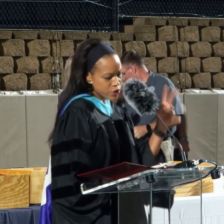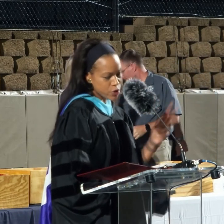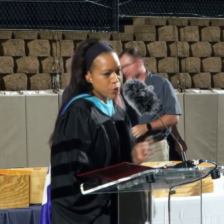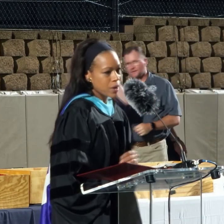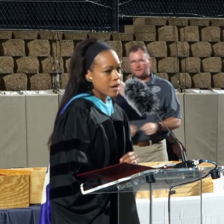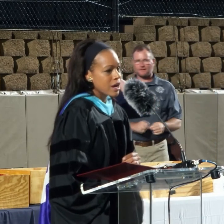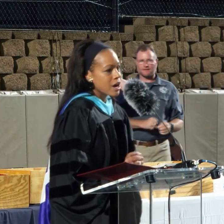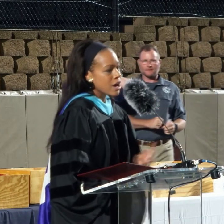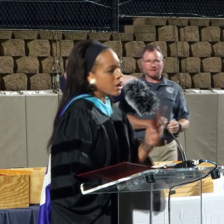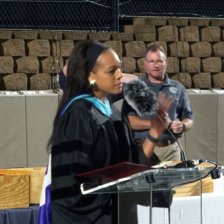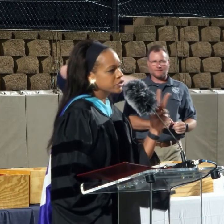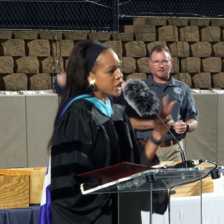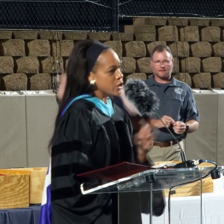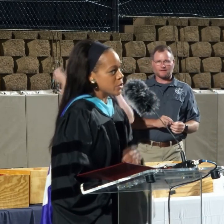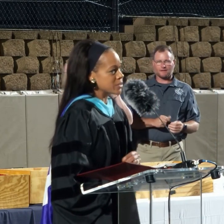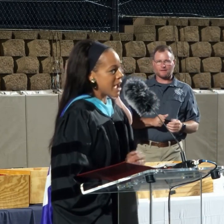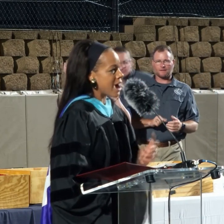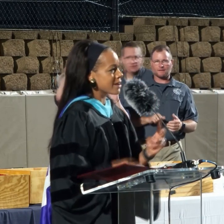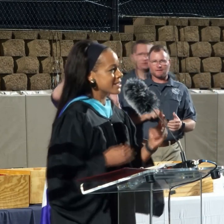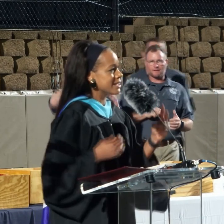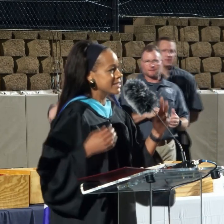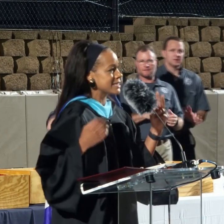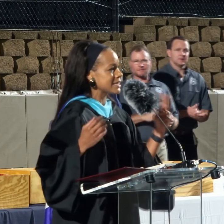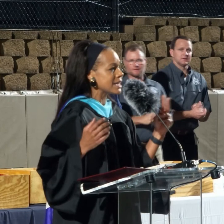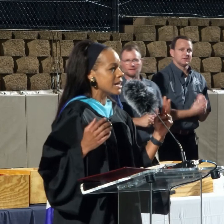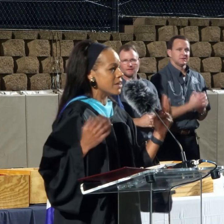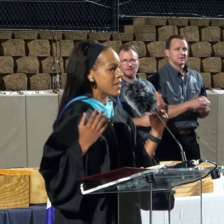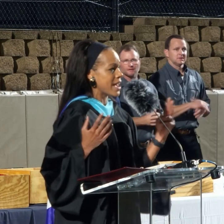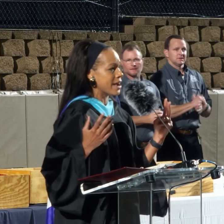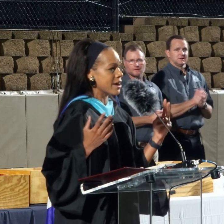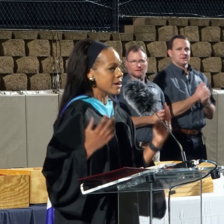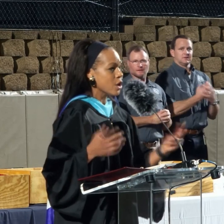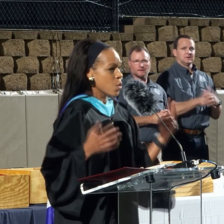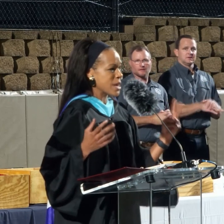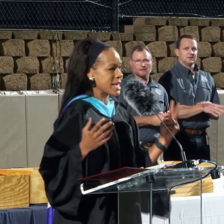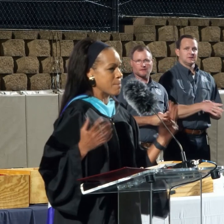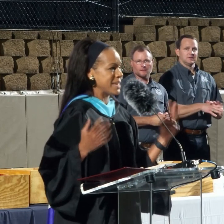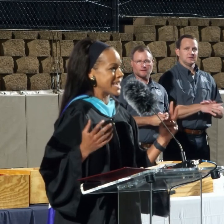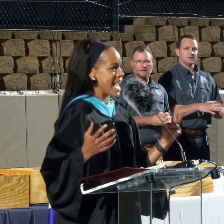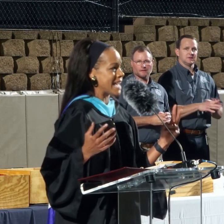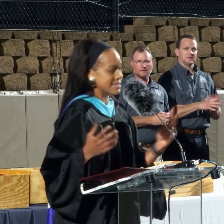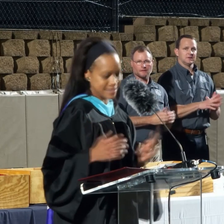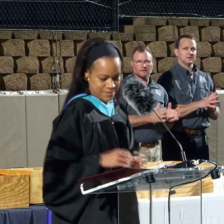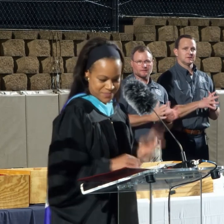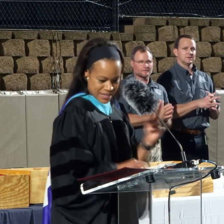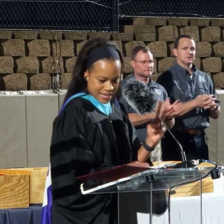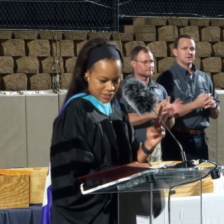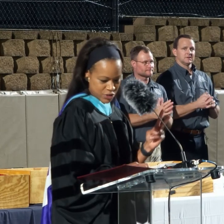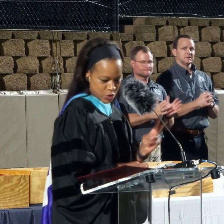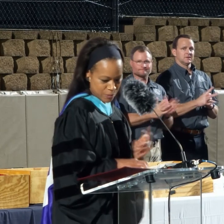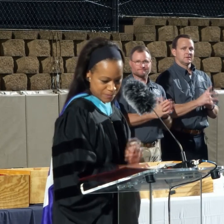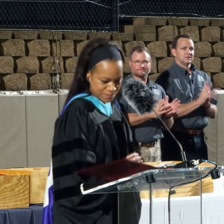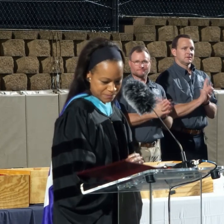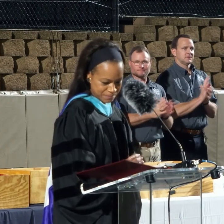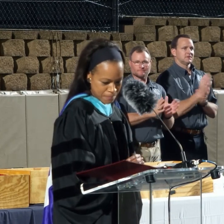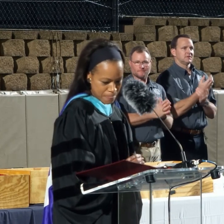Number two, Herf Jones, our kids love hair. We need big hats. That's